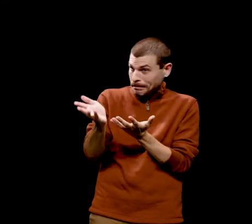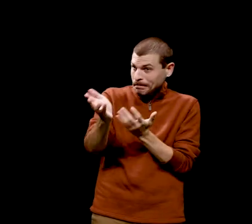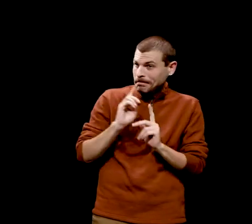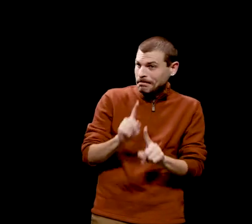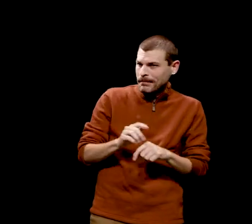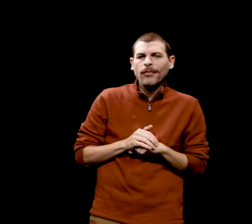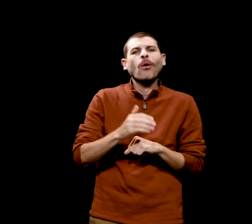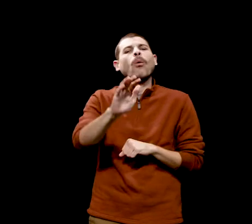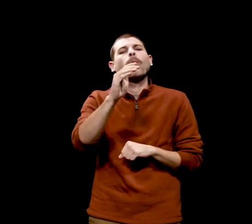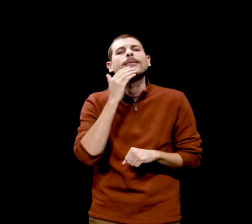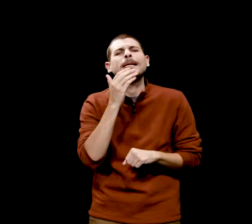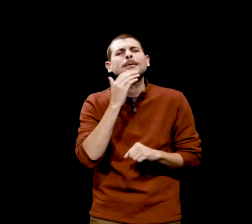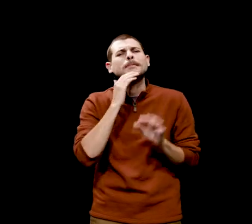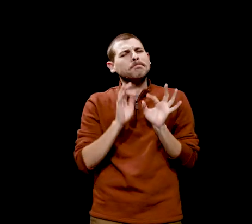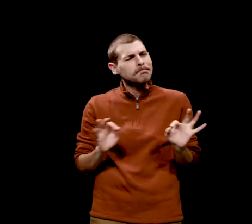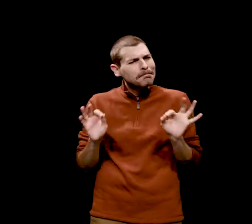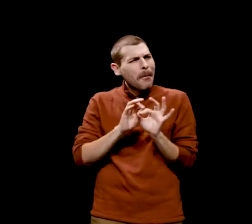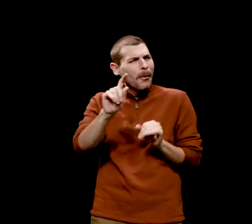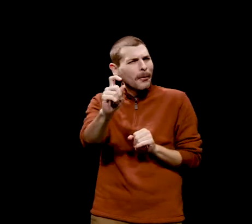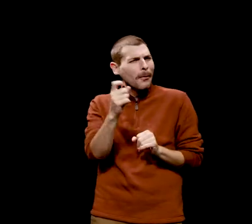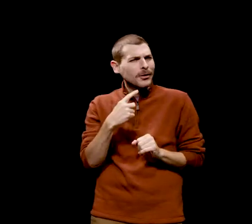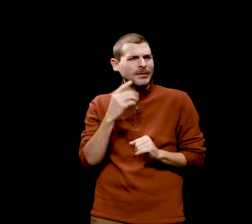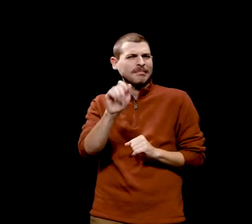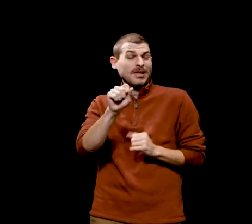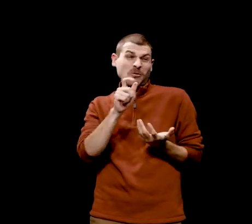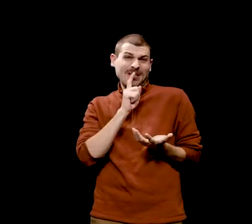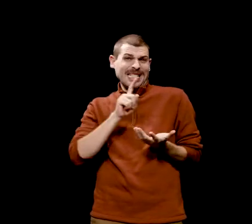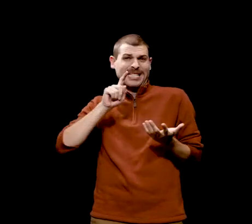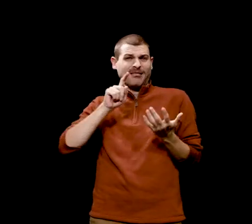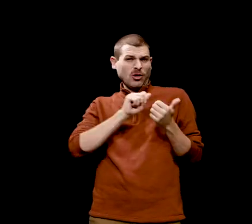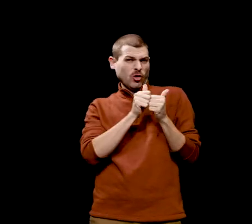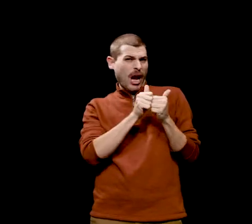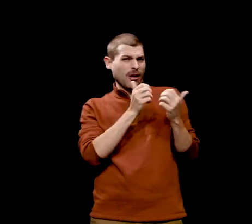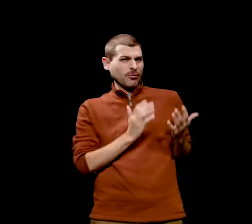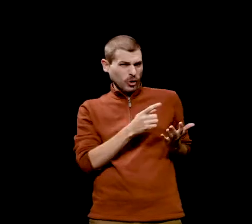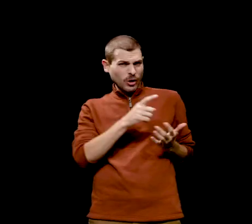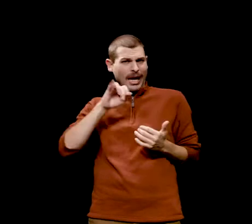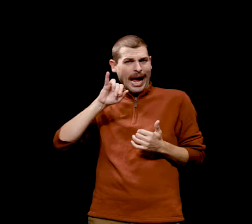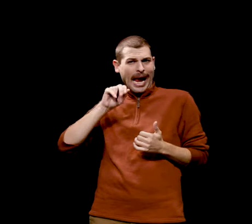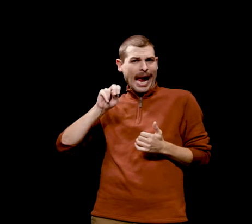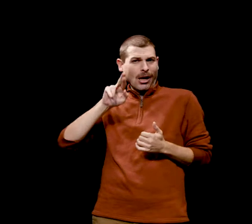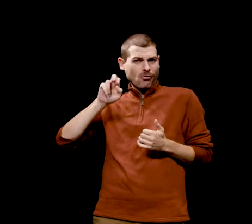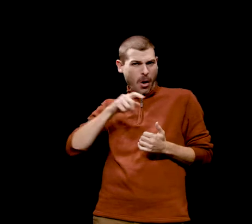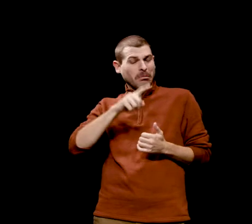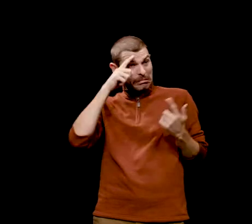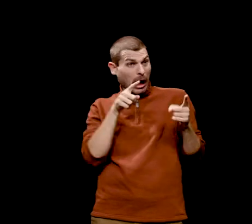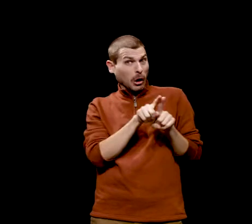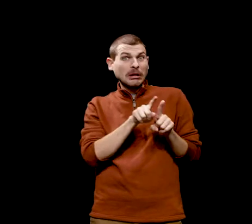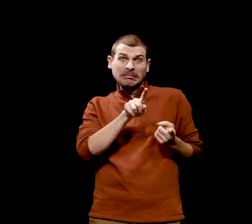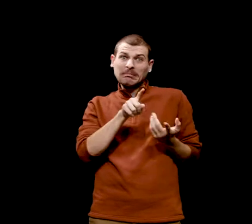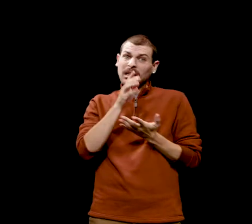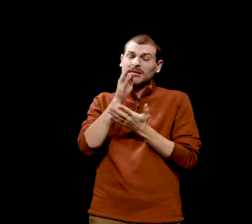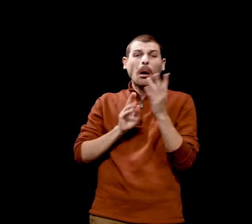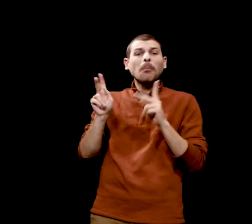And I agree with Challenger Iannarone when she says that Portland's lost some of its luster on its leadership